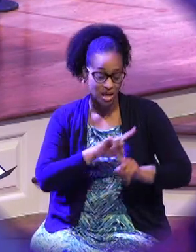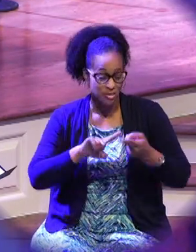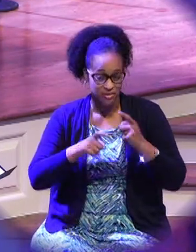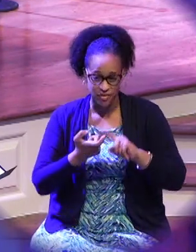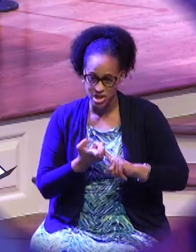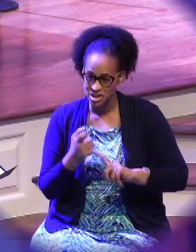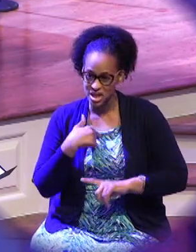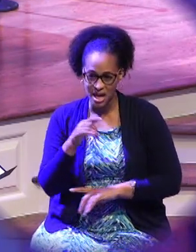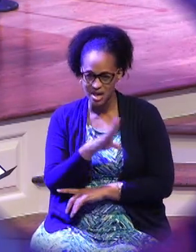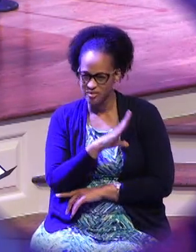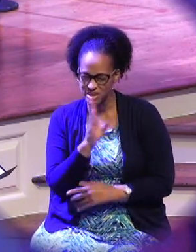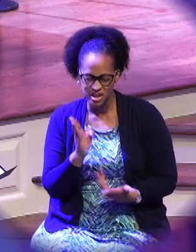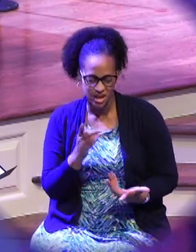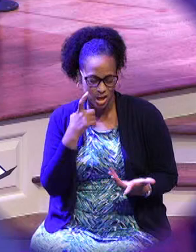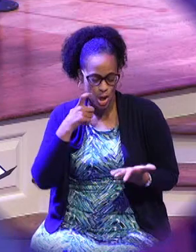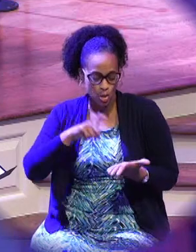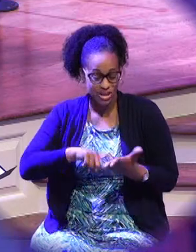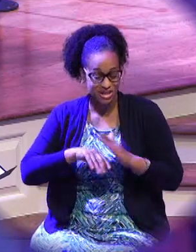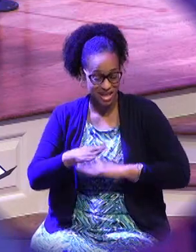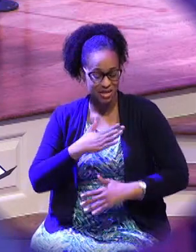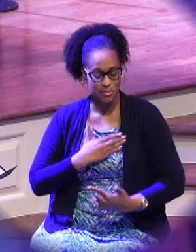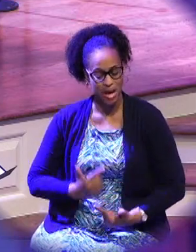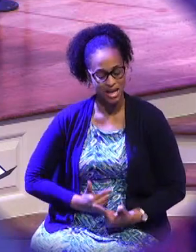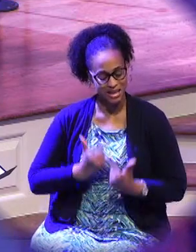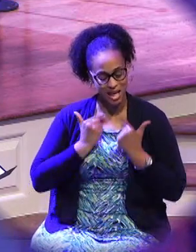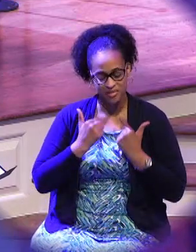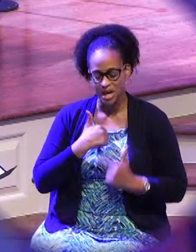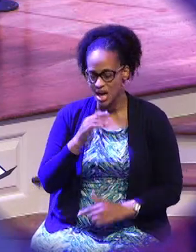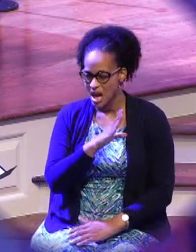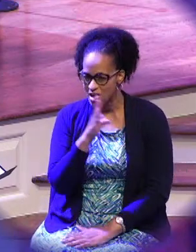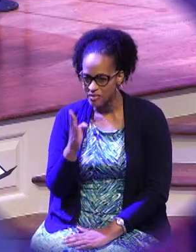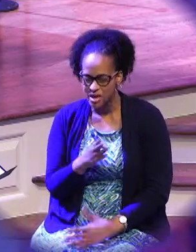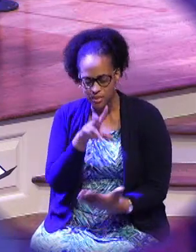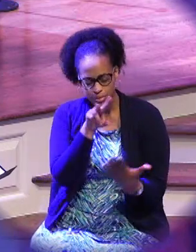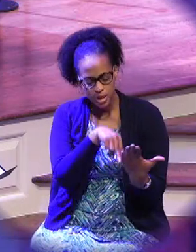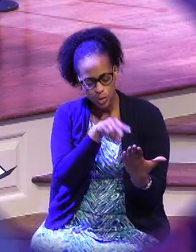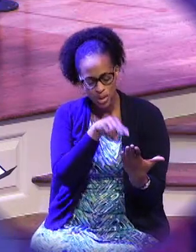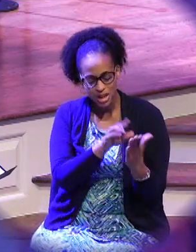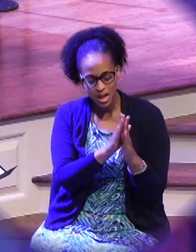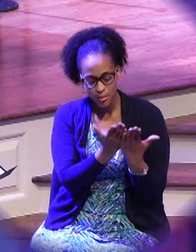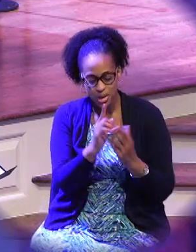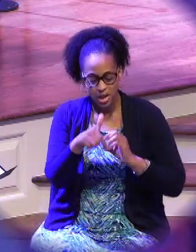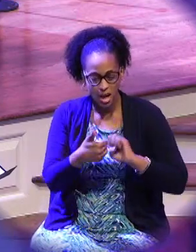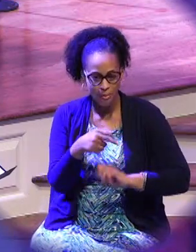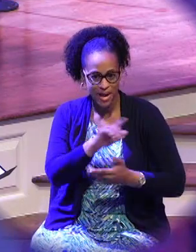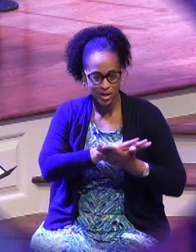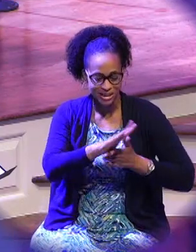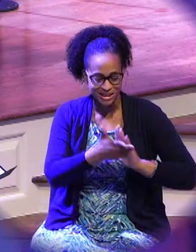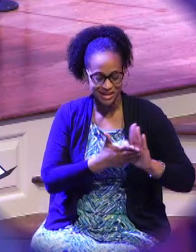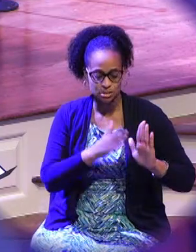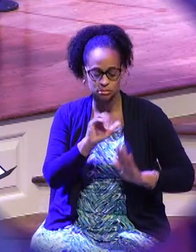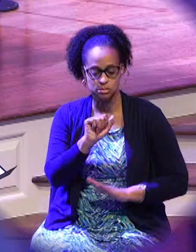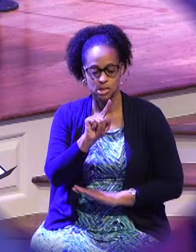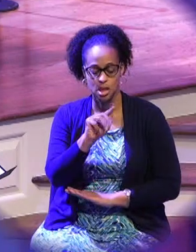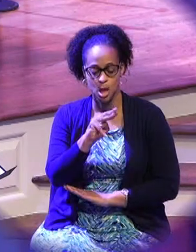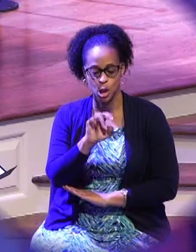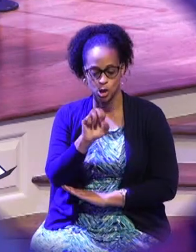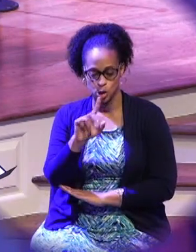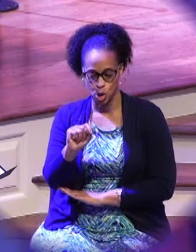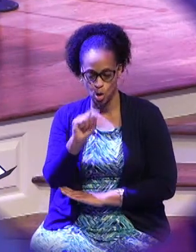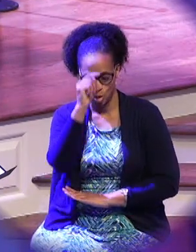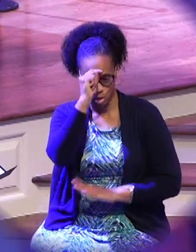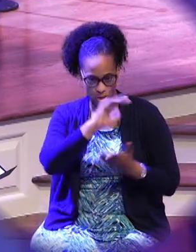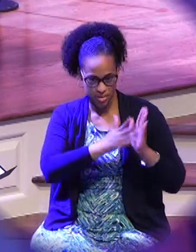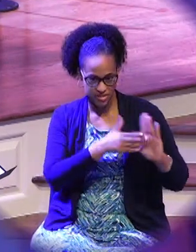here's what I've noticed, at least in my life. I've never been reading a book about atonement theory that made